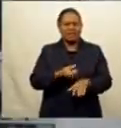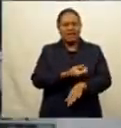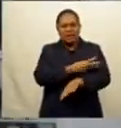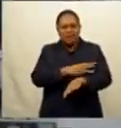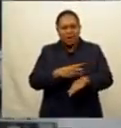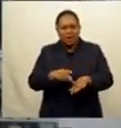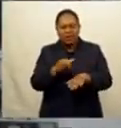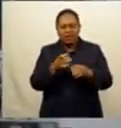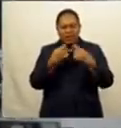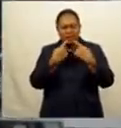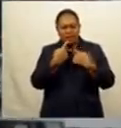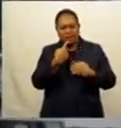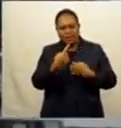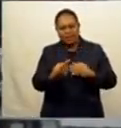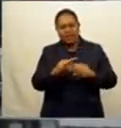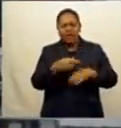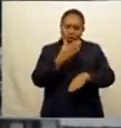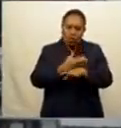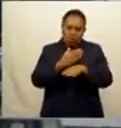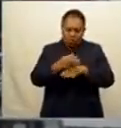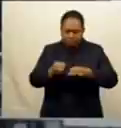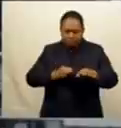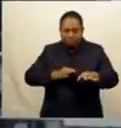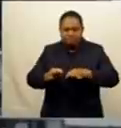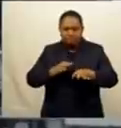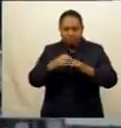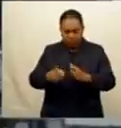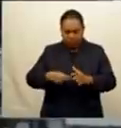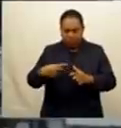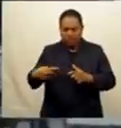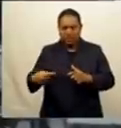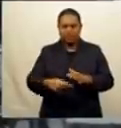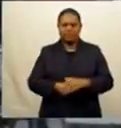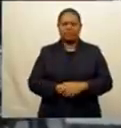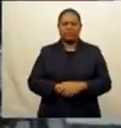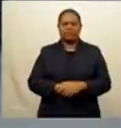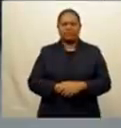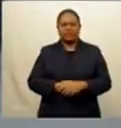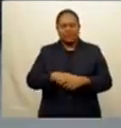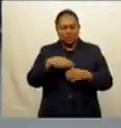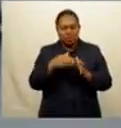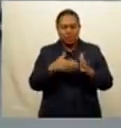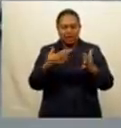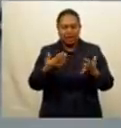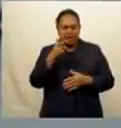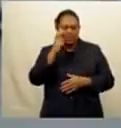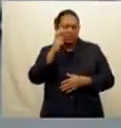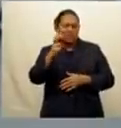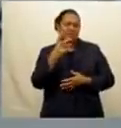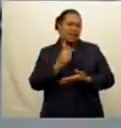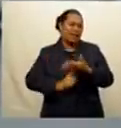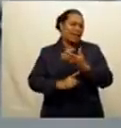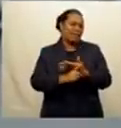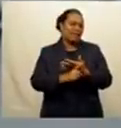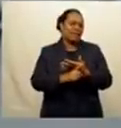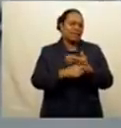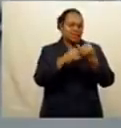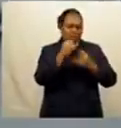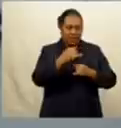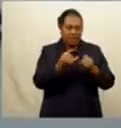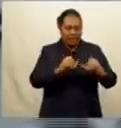initiated its COVID-safe work plan aligned to their business continuity plan. With the restrictions imposed on inter-island passenger